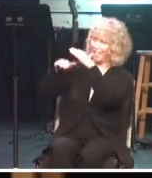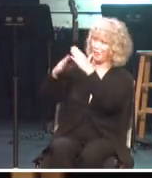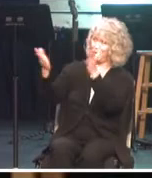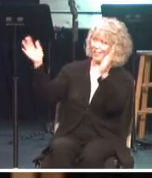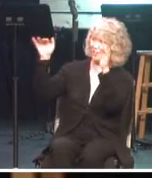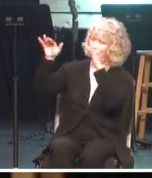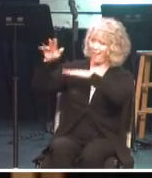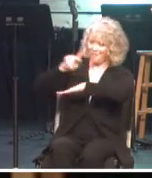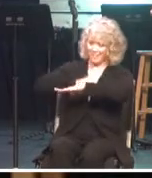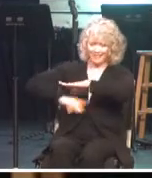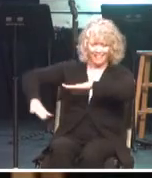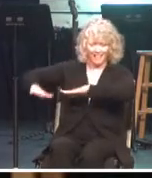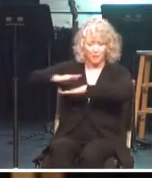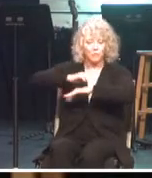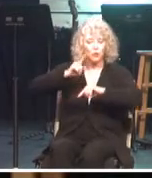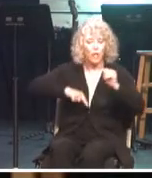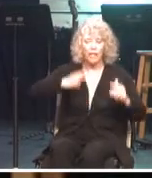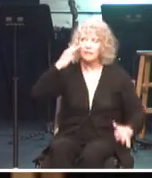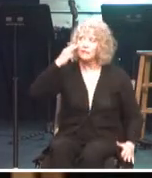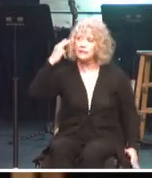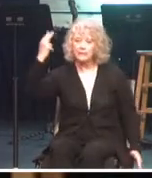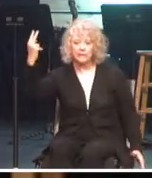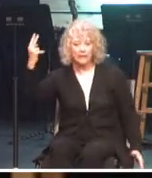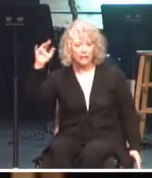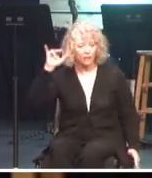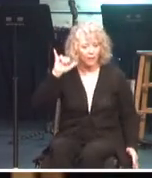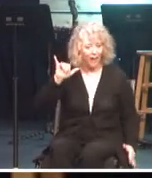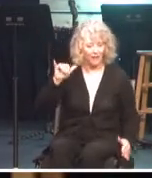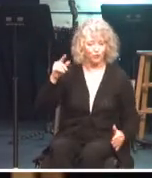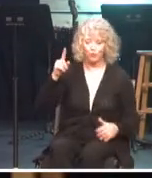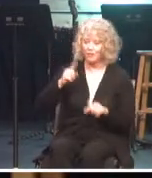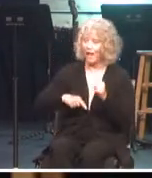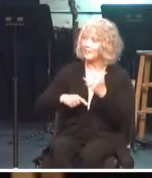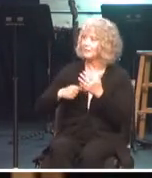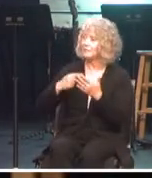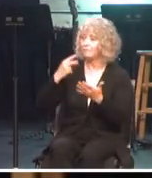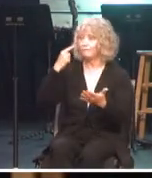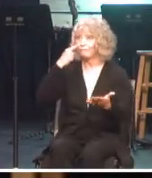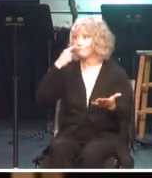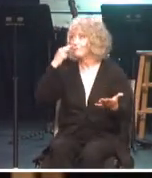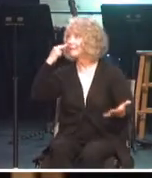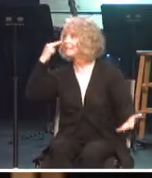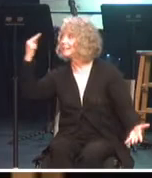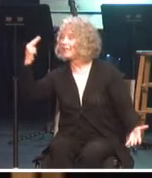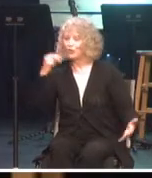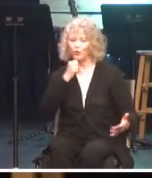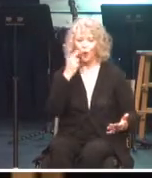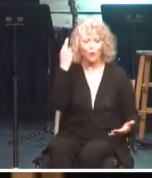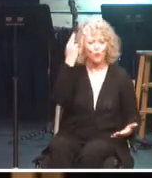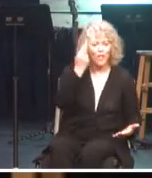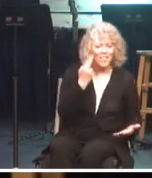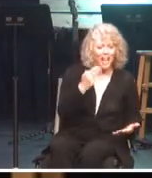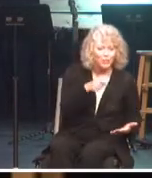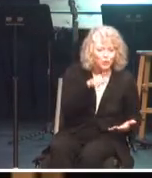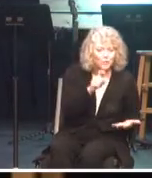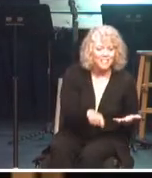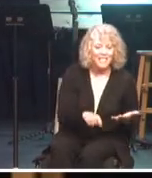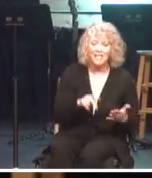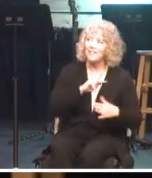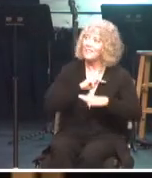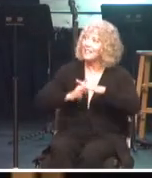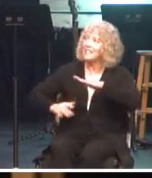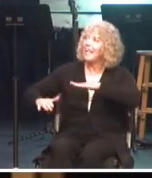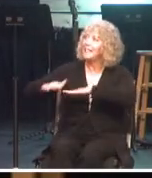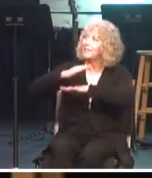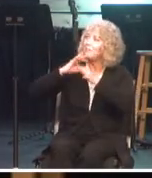it. You cannot see the kingdom of God. You don't even realize that you need the kingdom of